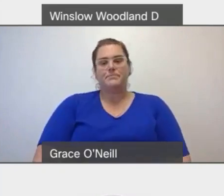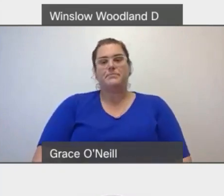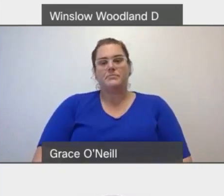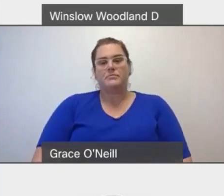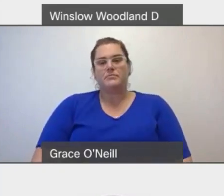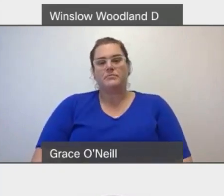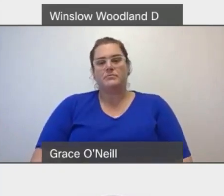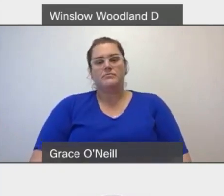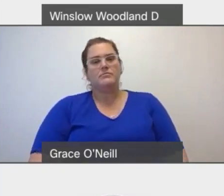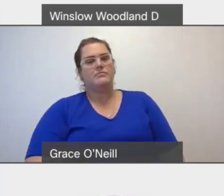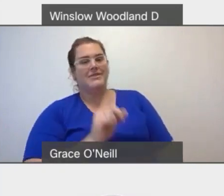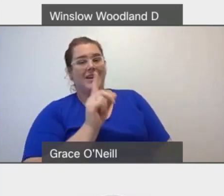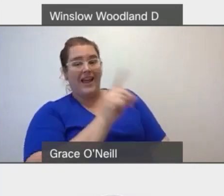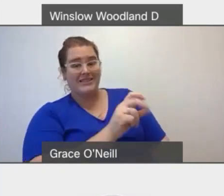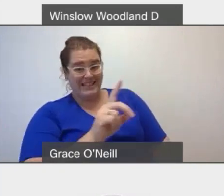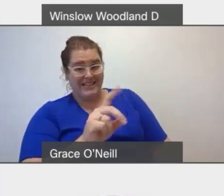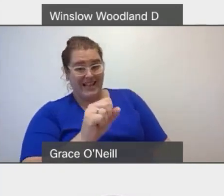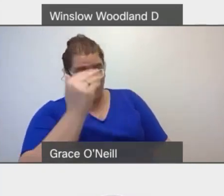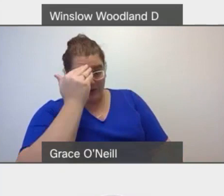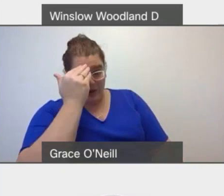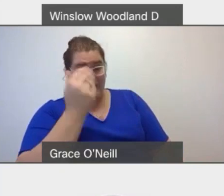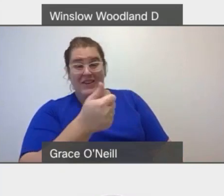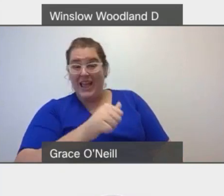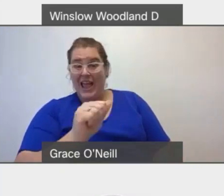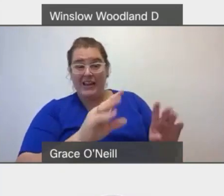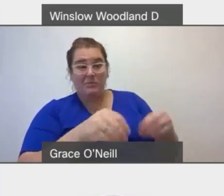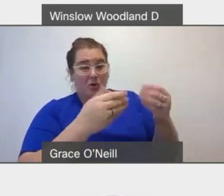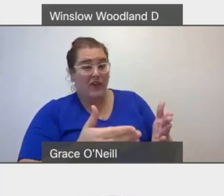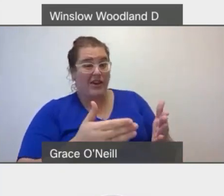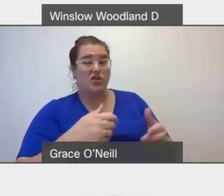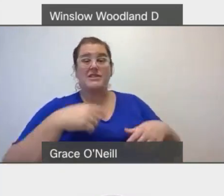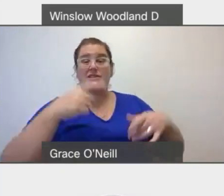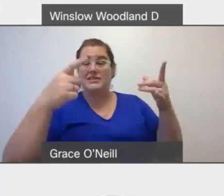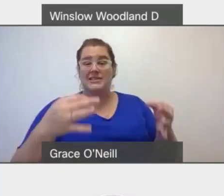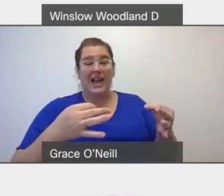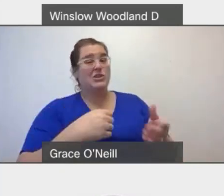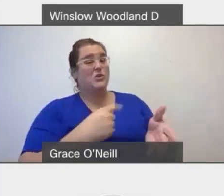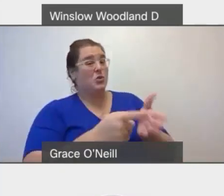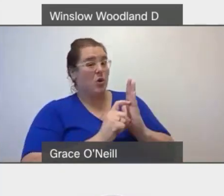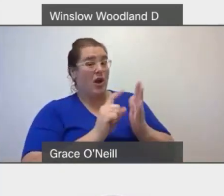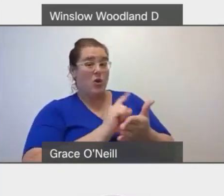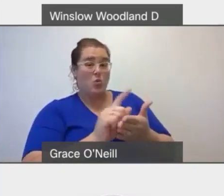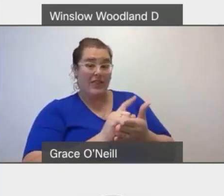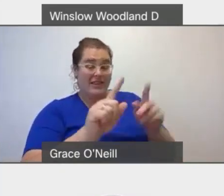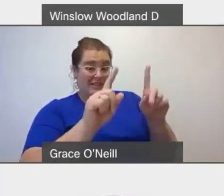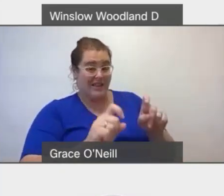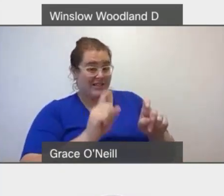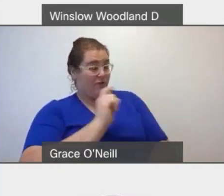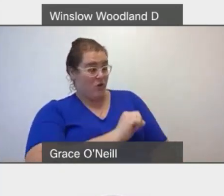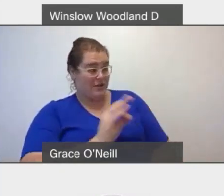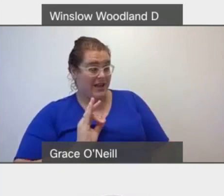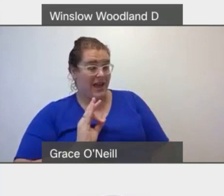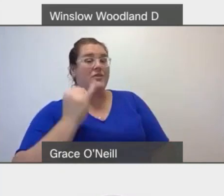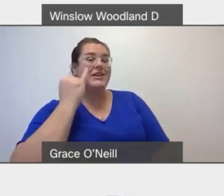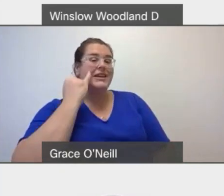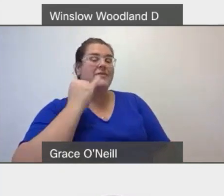Does DDS know whether there are any providers who are choosing to institute weekly testing requirement for staff whose waiver